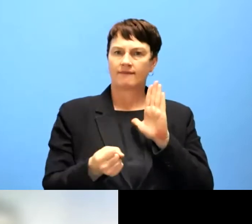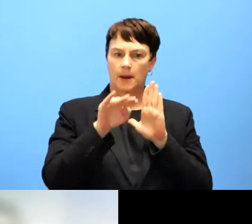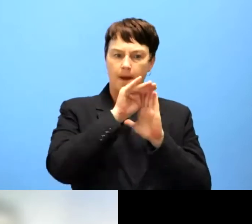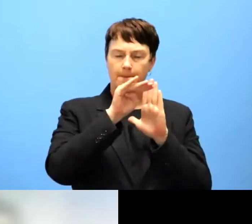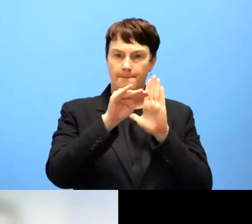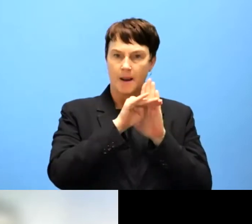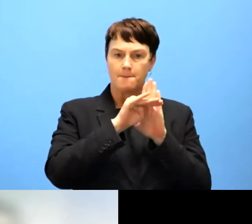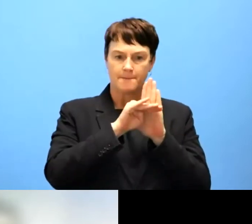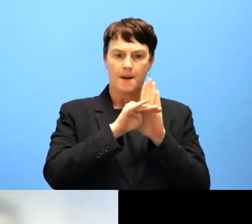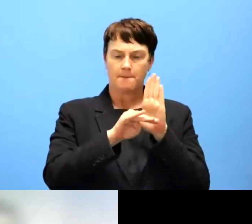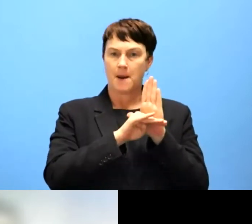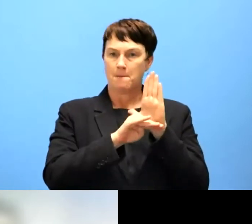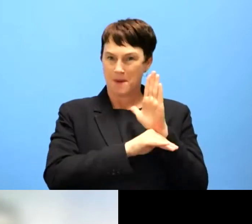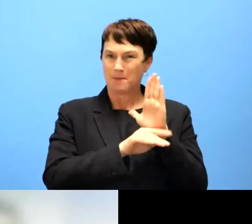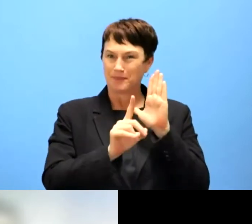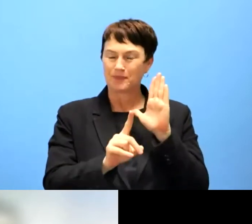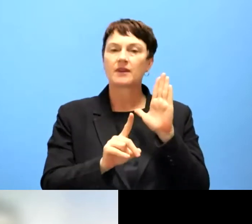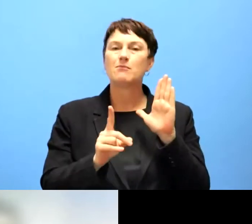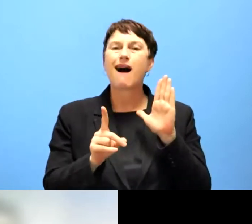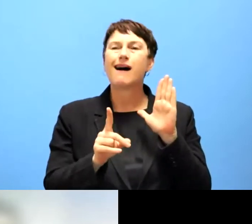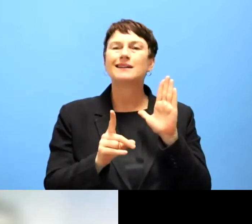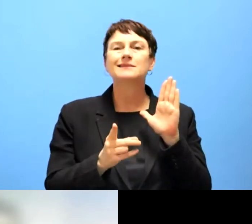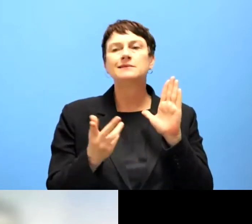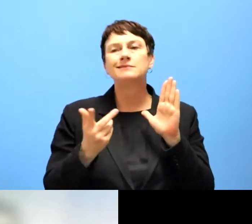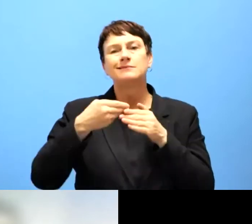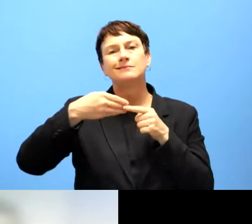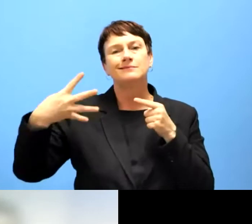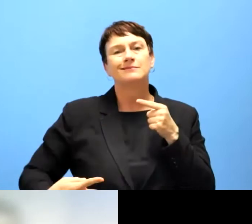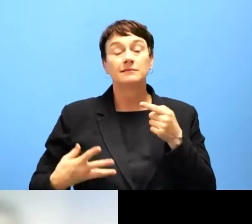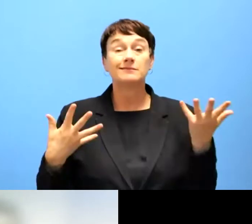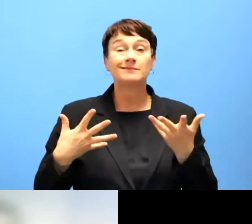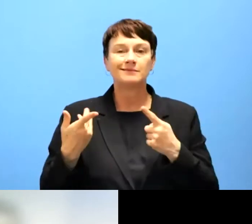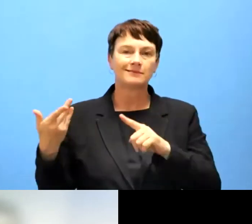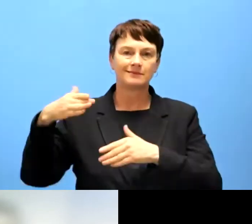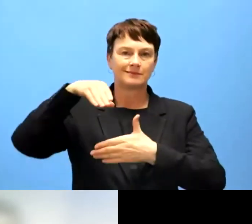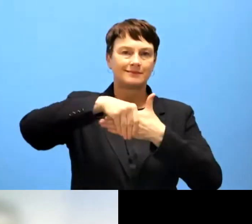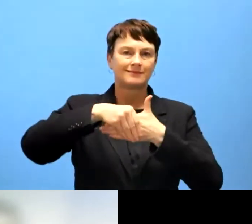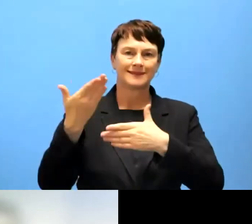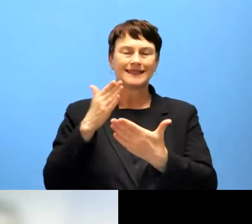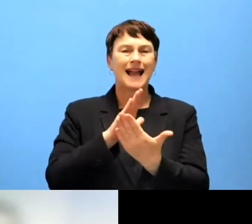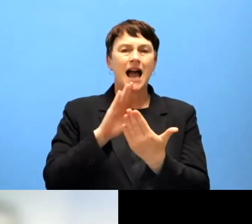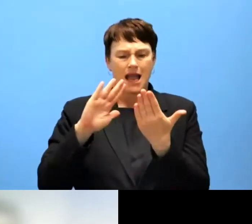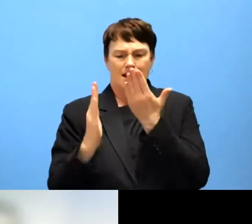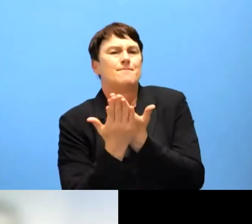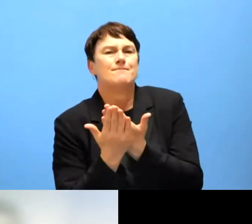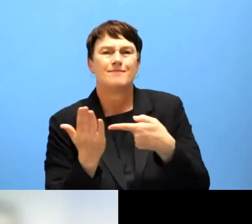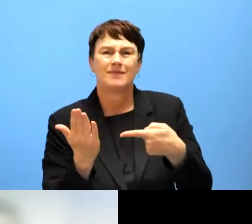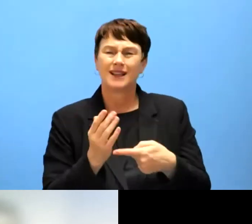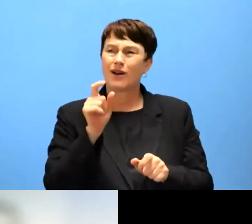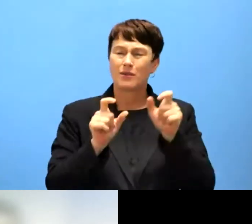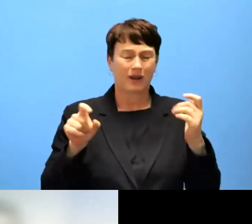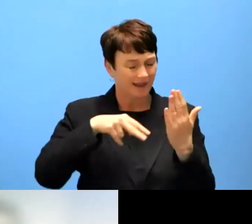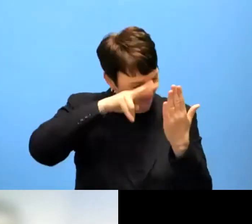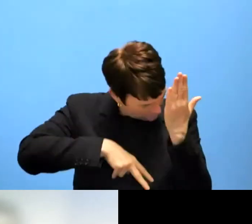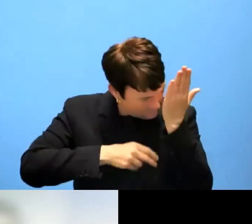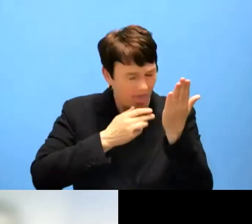it belongs to the annex somewhere. This is not relevant for the daily work. As you already said, it is not